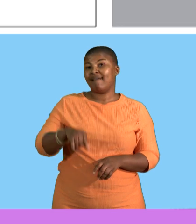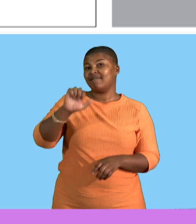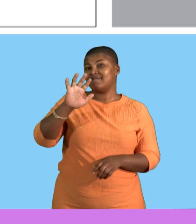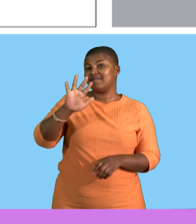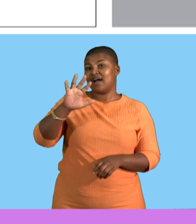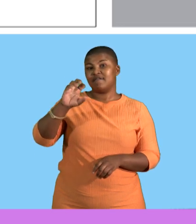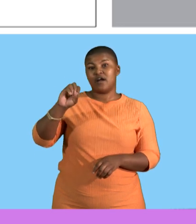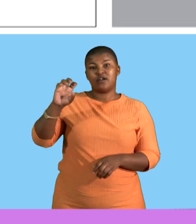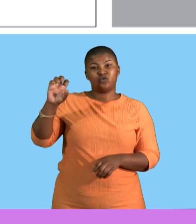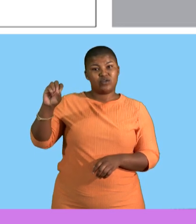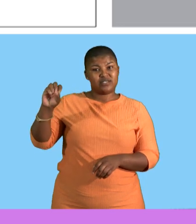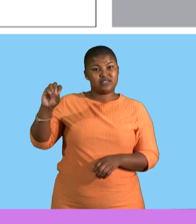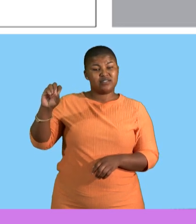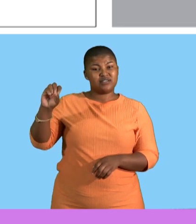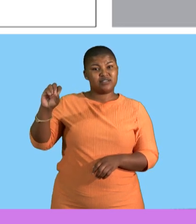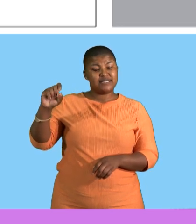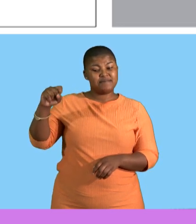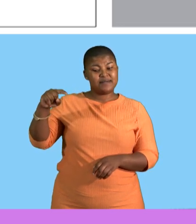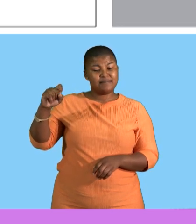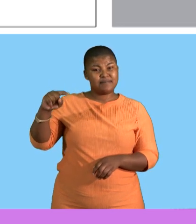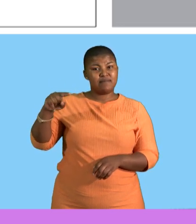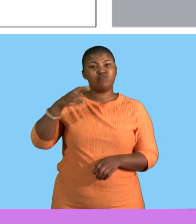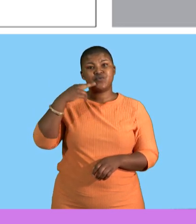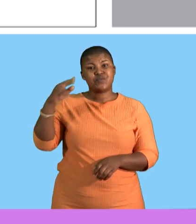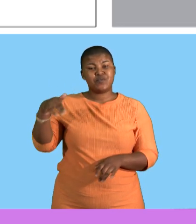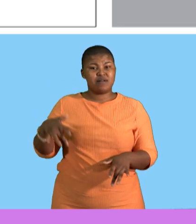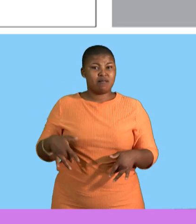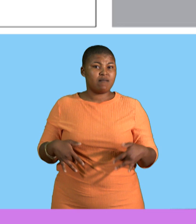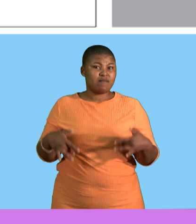500 units